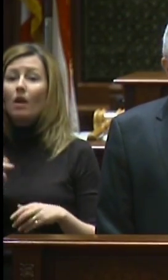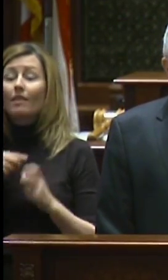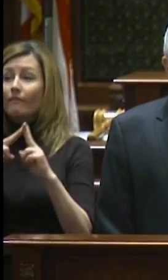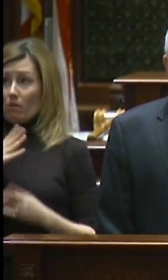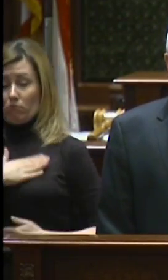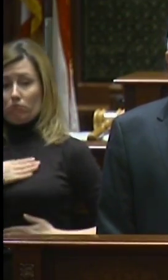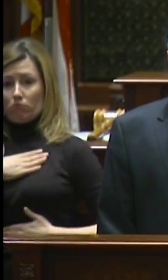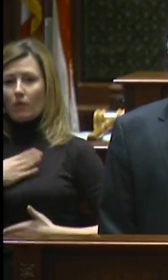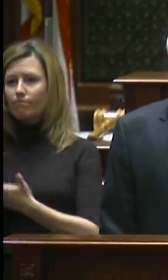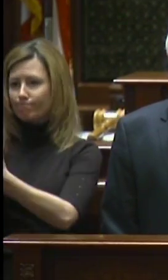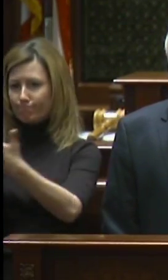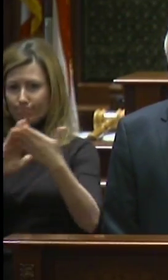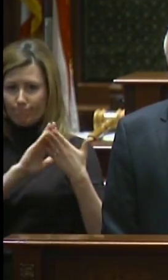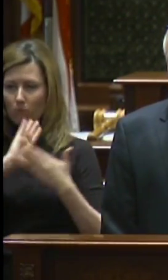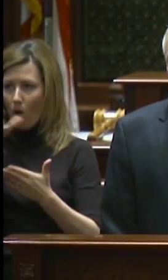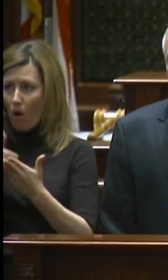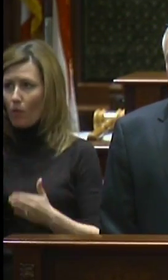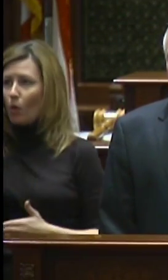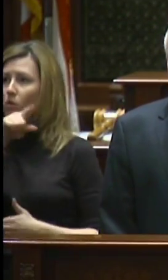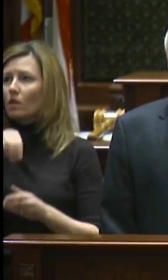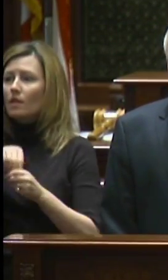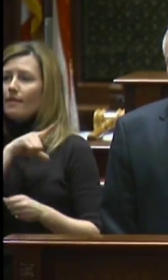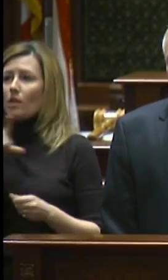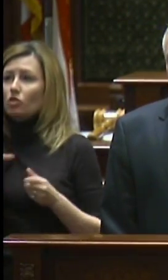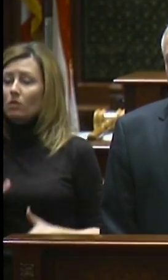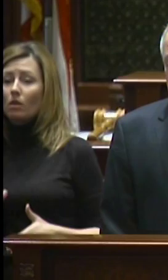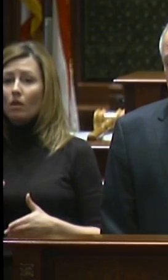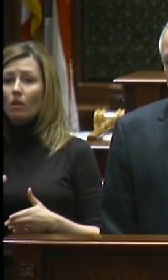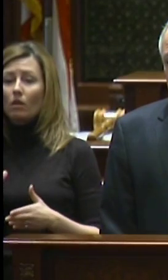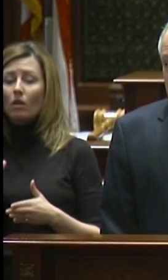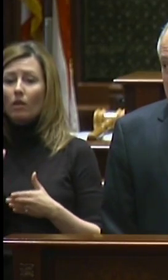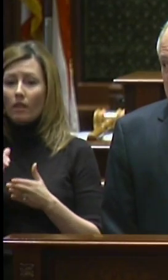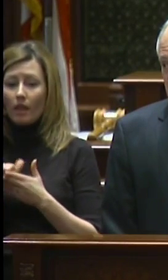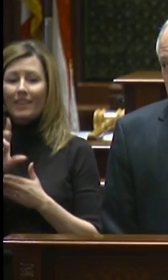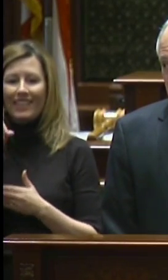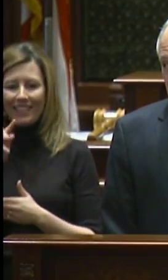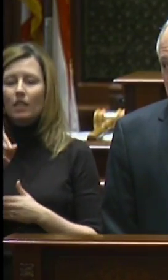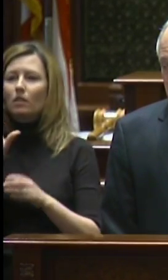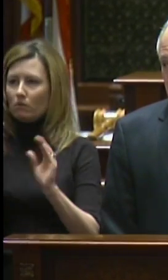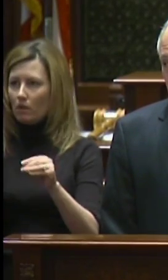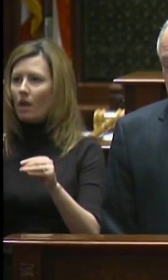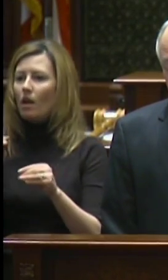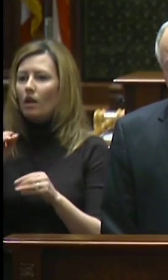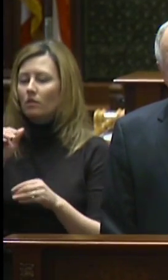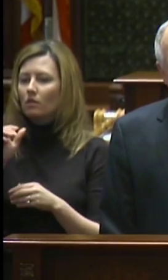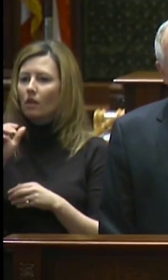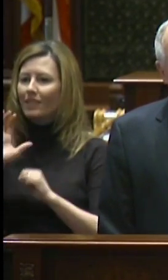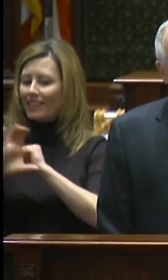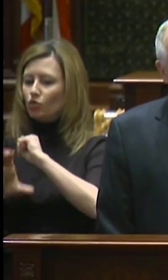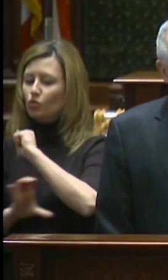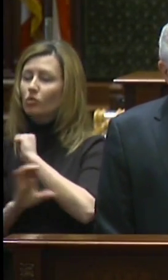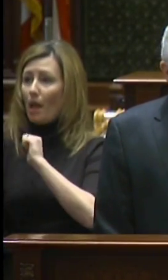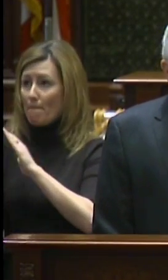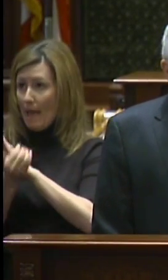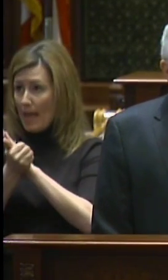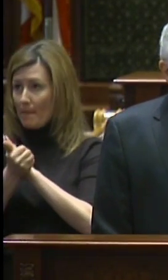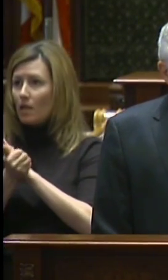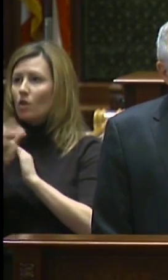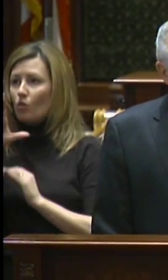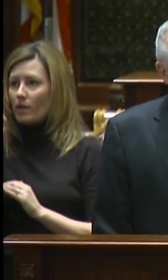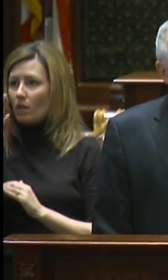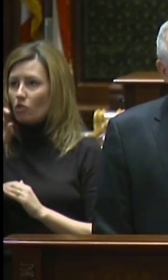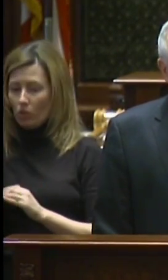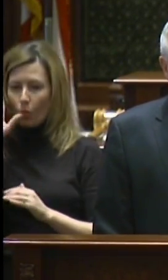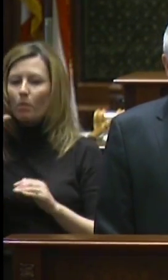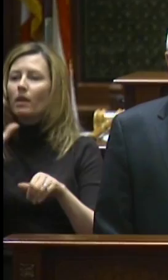and I want to commend all those in this legislature that did enact a constitutional amendment resolution that will be on the